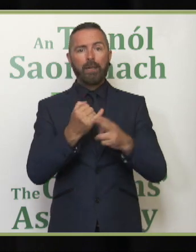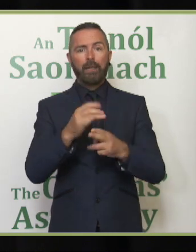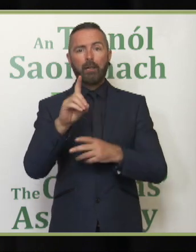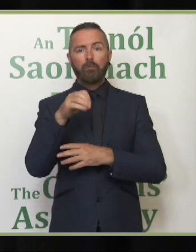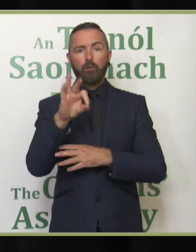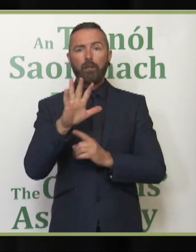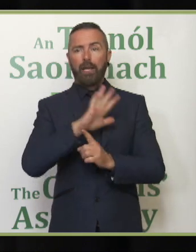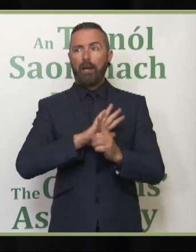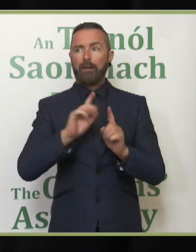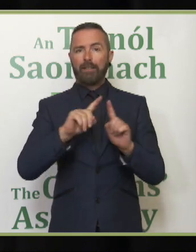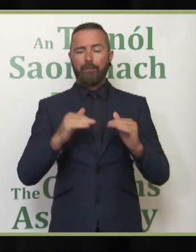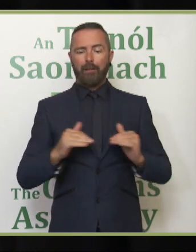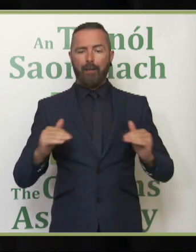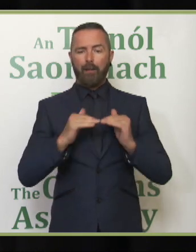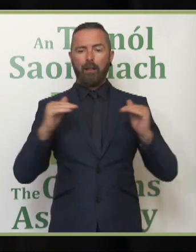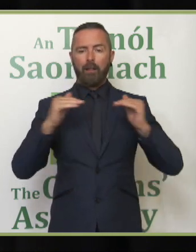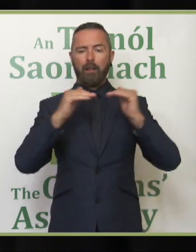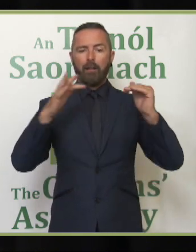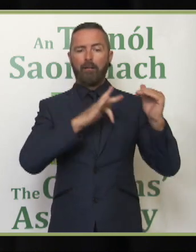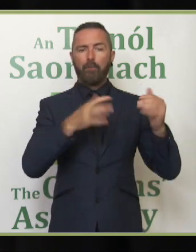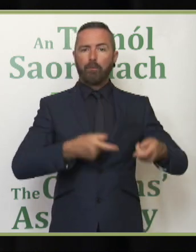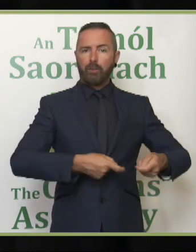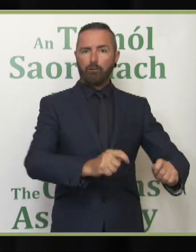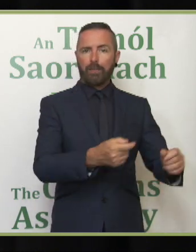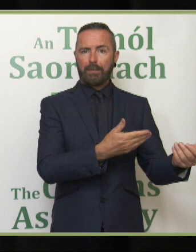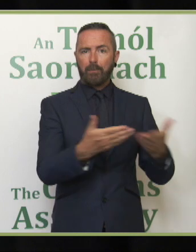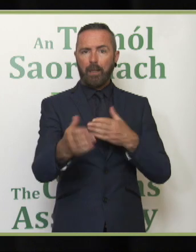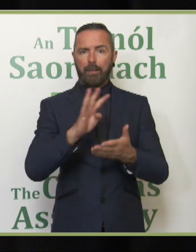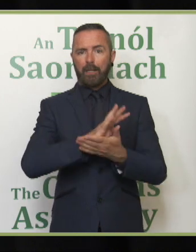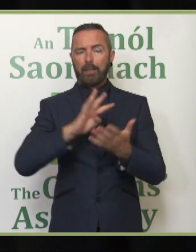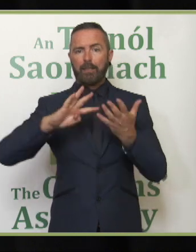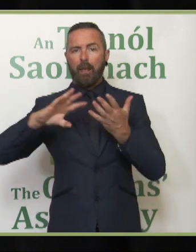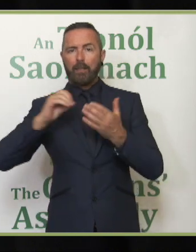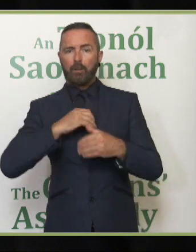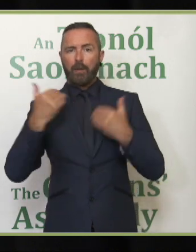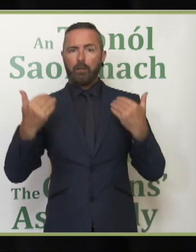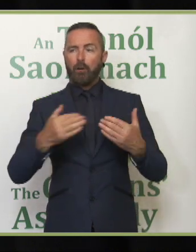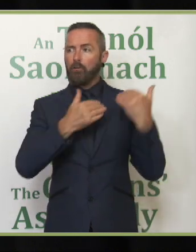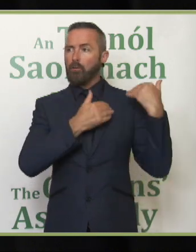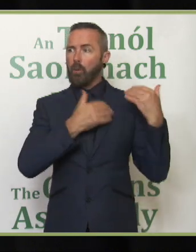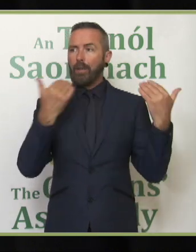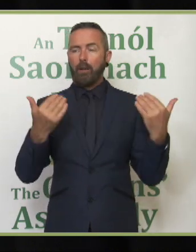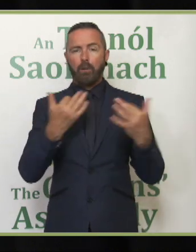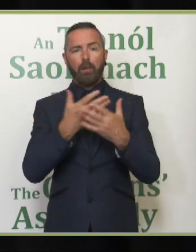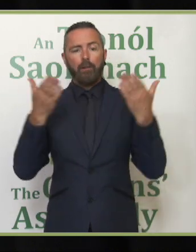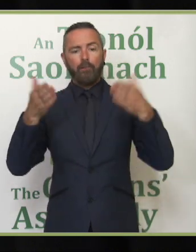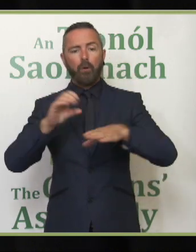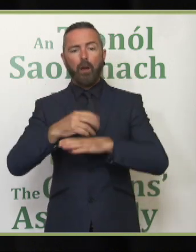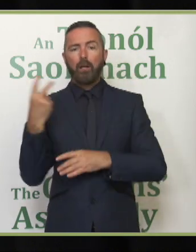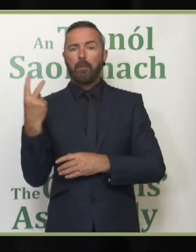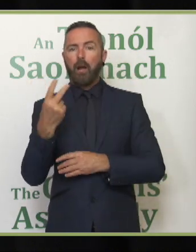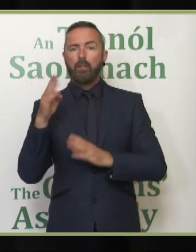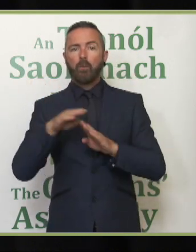different levels, from street supply in the 1990s to my current role, which much of the focus is on partnership